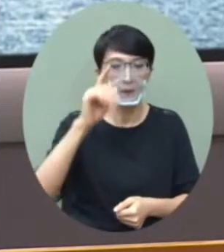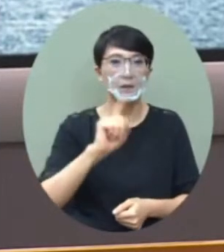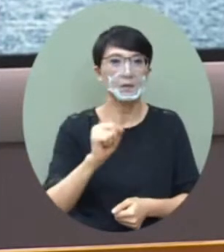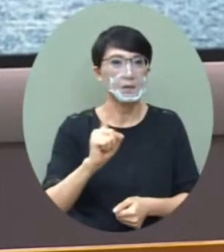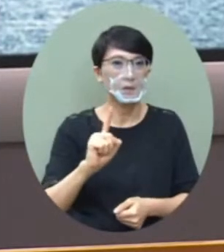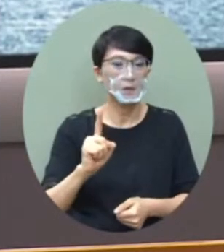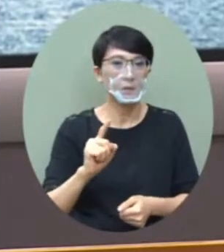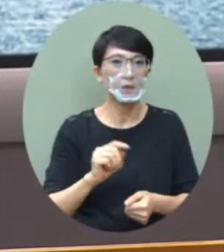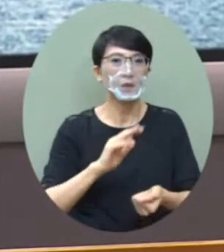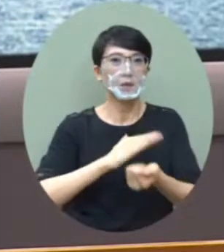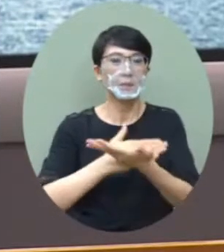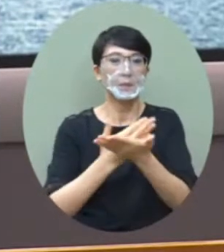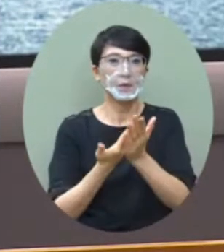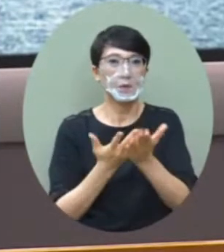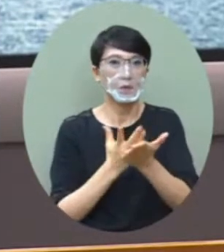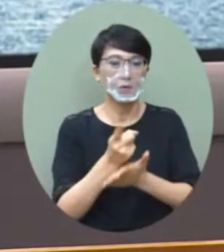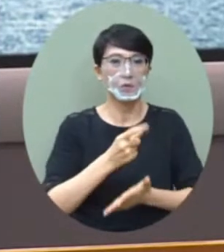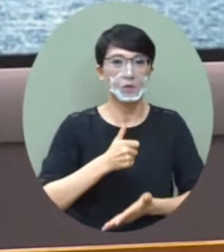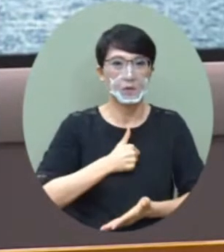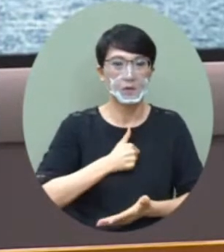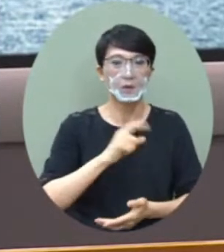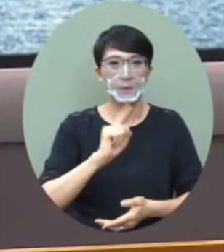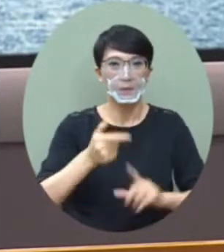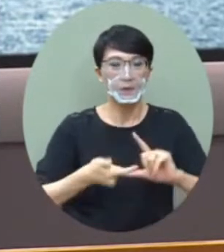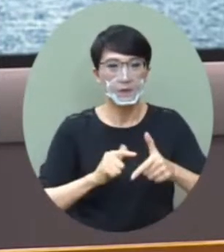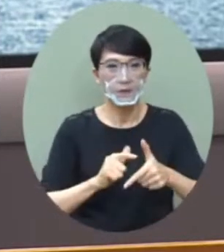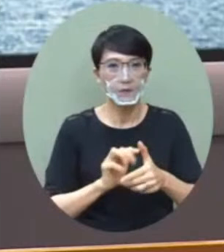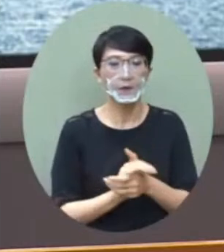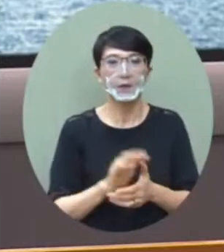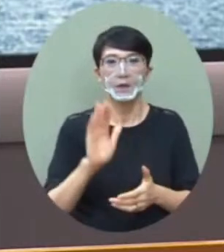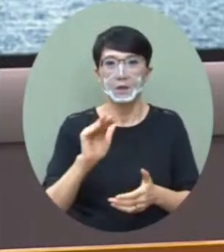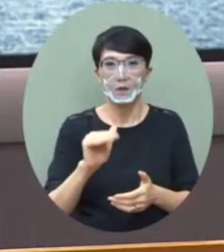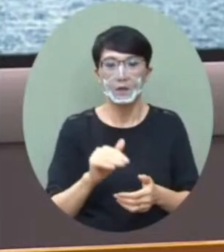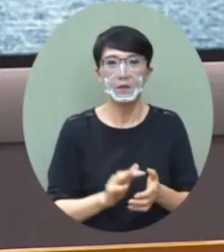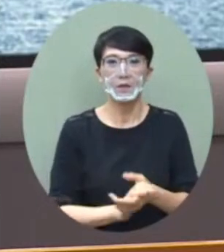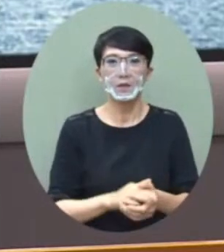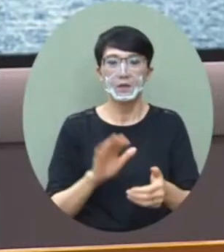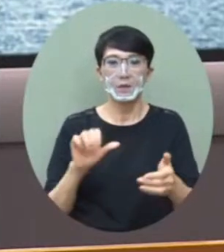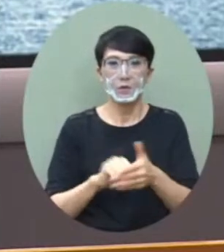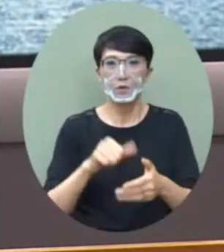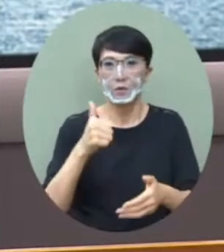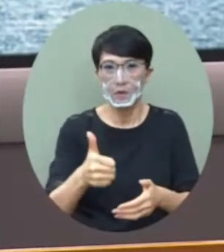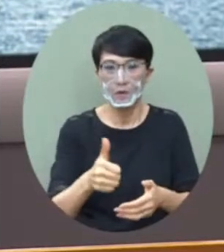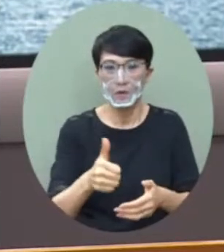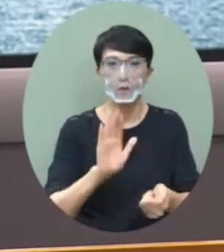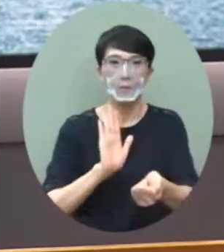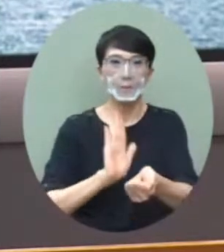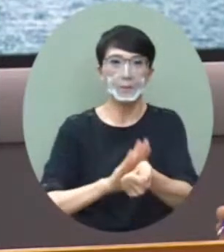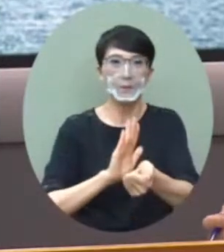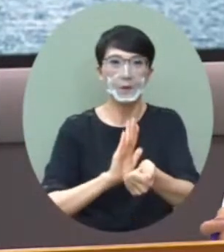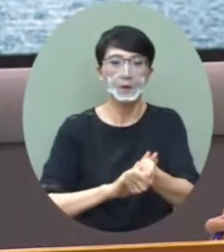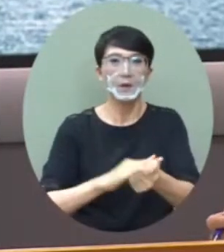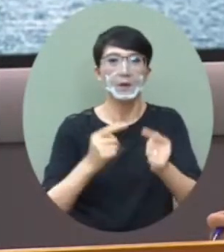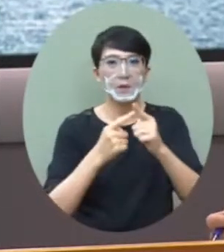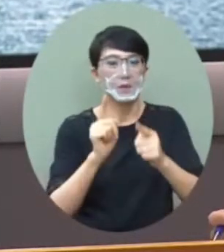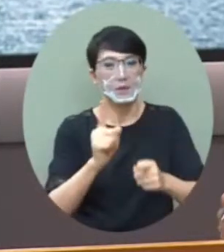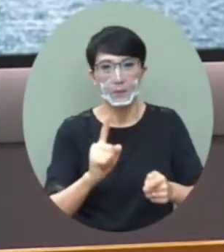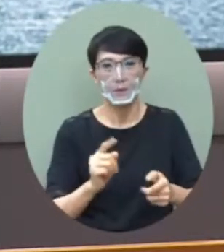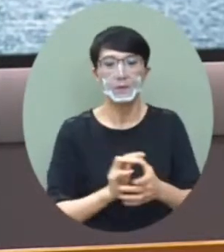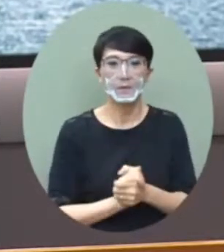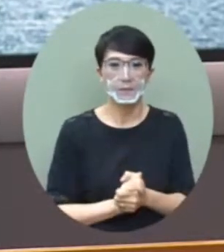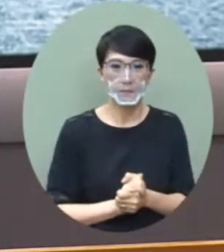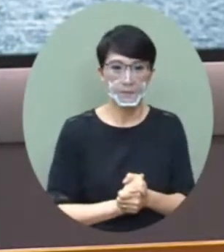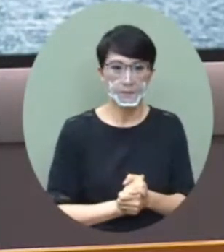Such communication can greatly help us to understand the different methods used